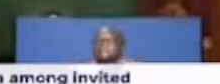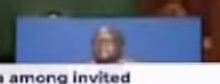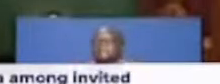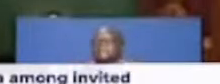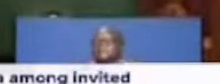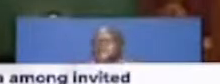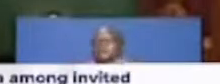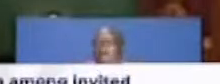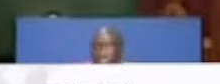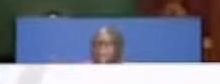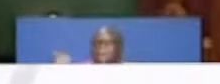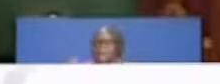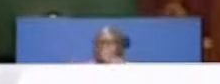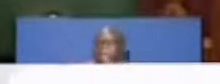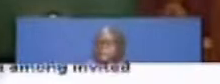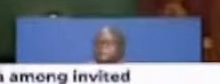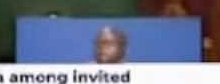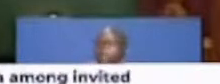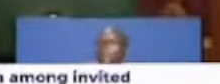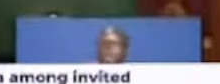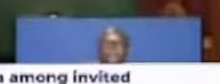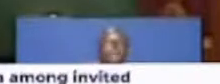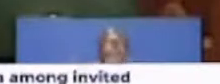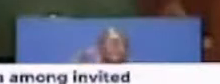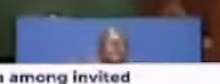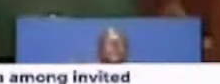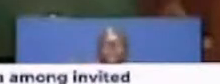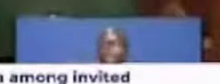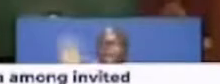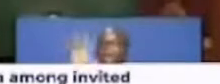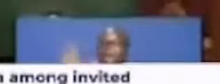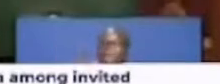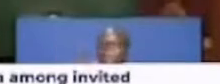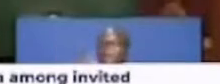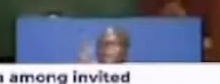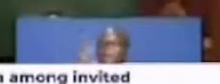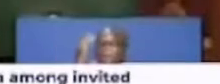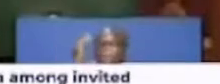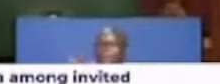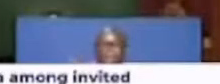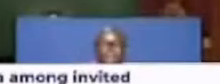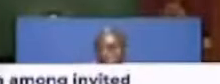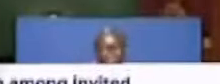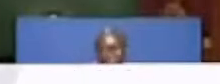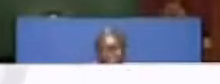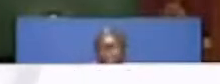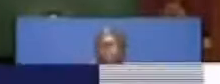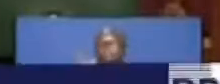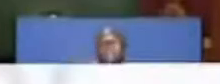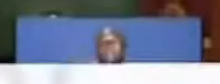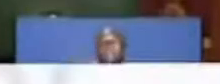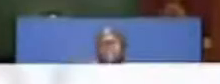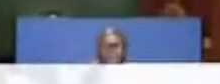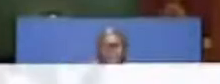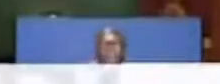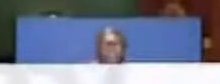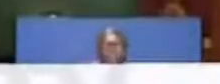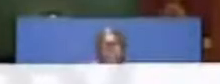the 6th wealthiest nation in the continent on account of the choices that we have